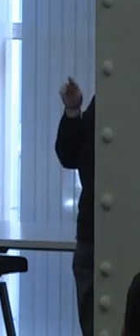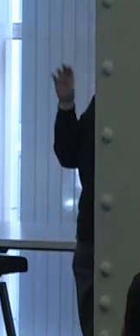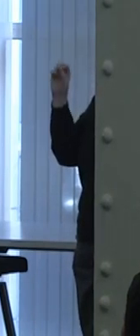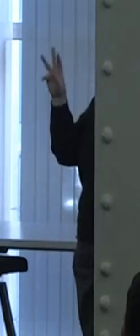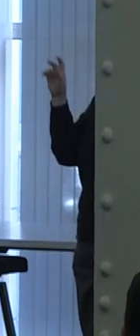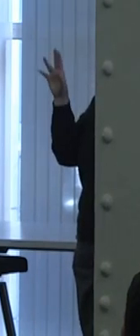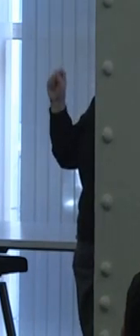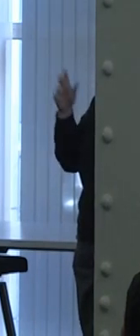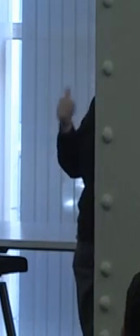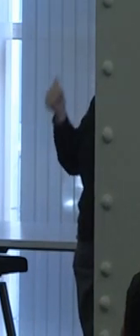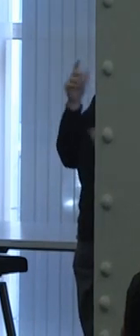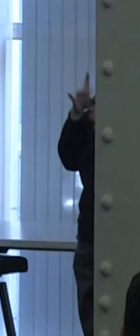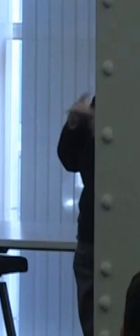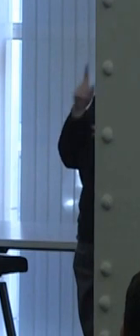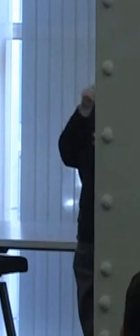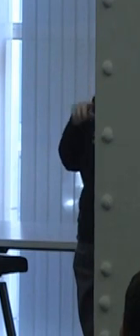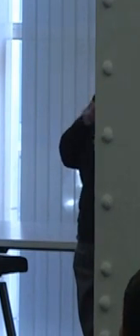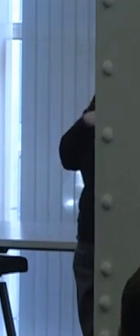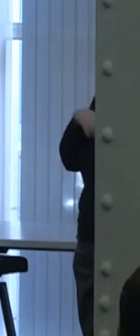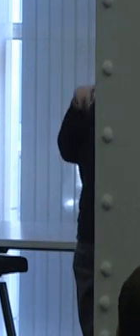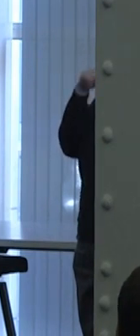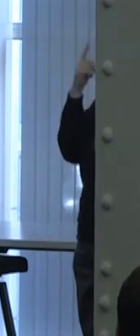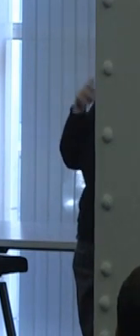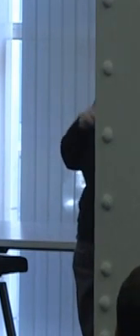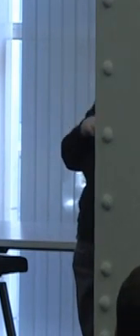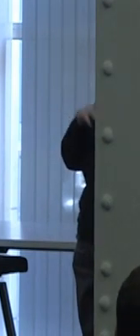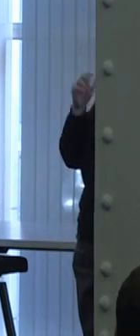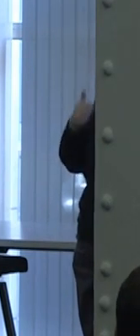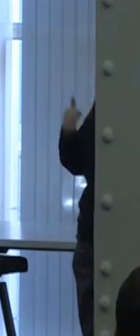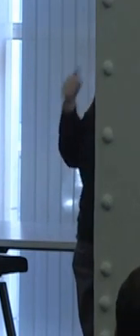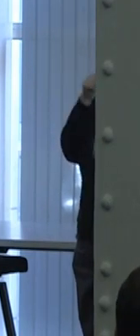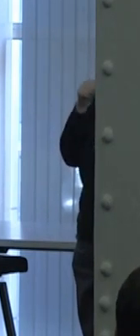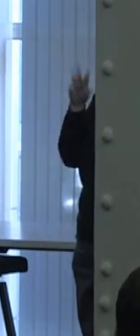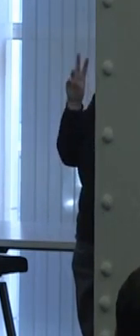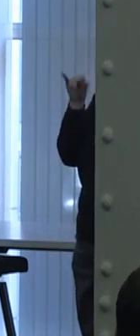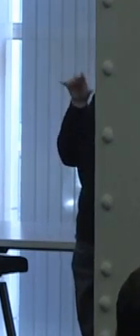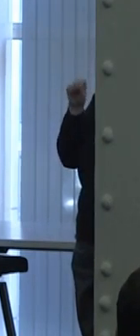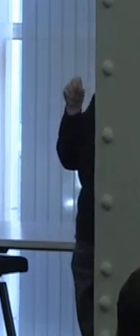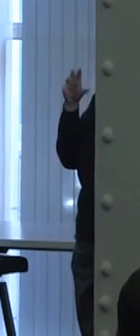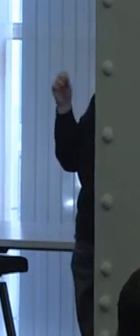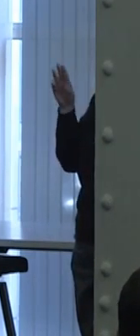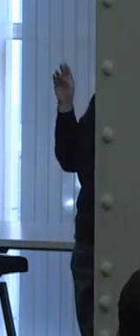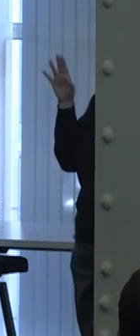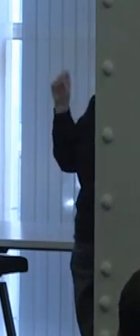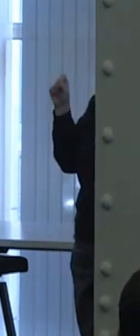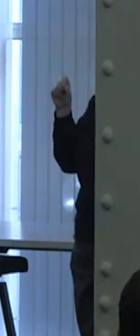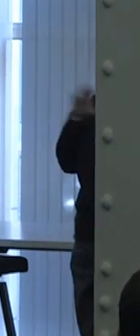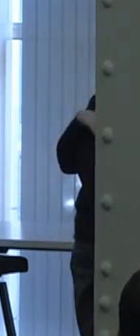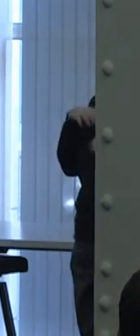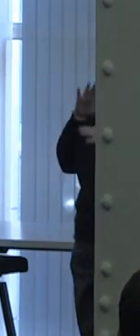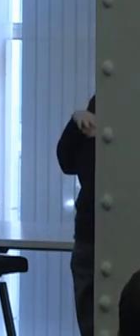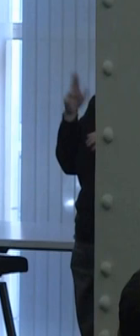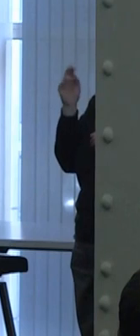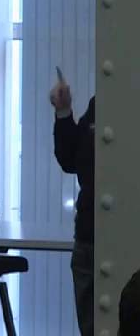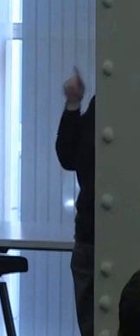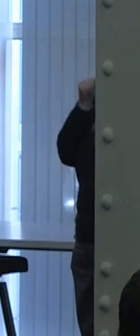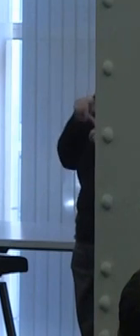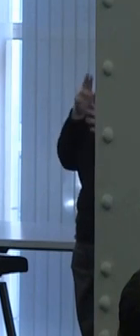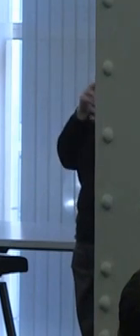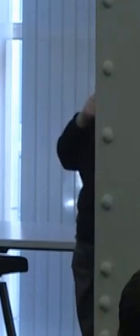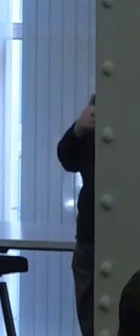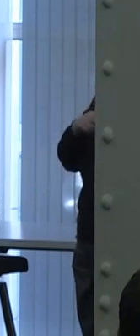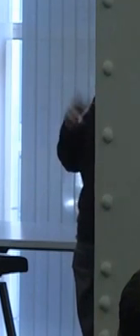Congressional Black Caucus and also the chairman of the Ways and Means Committee on the Hill. Congressman Owens represented